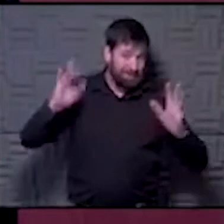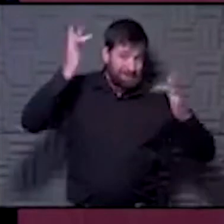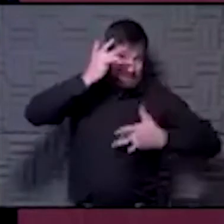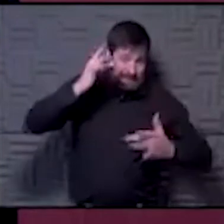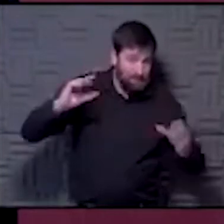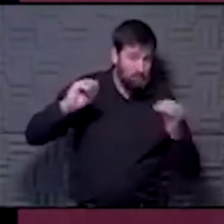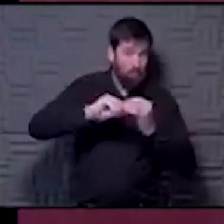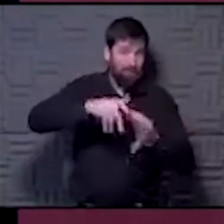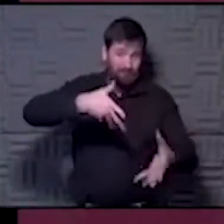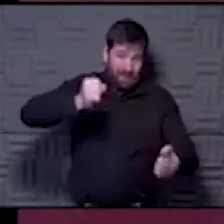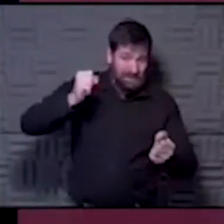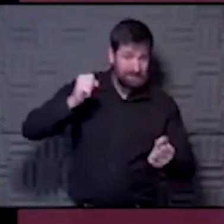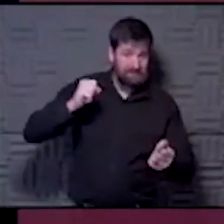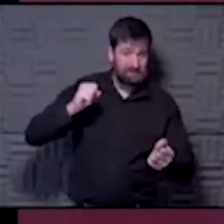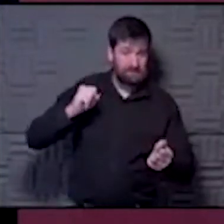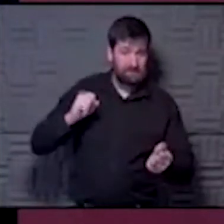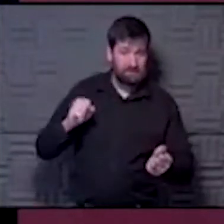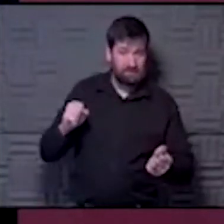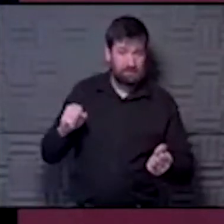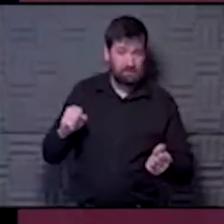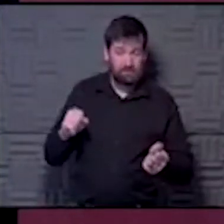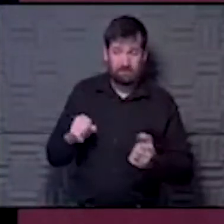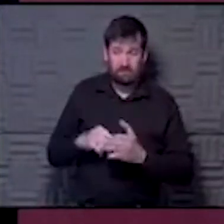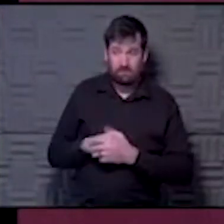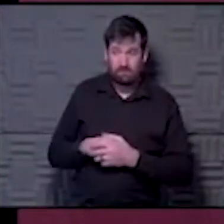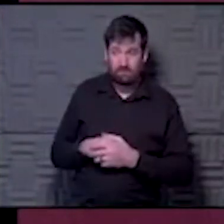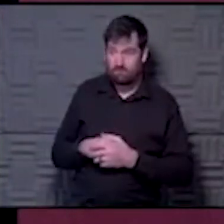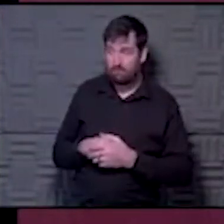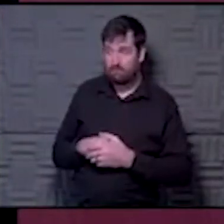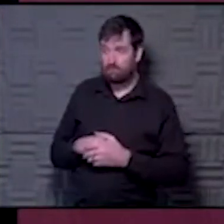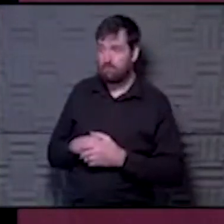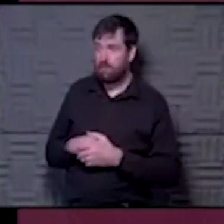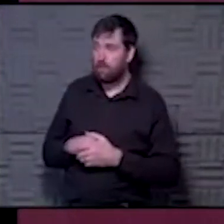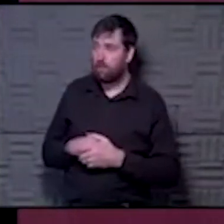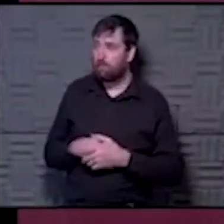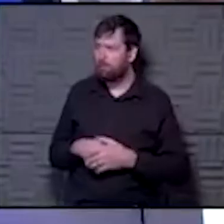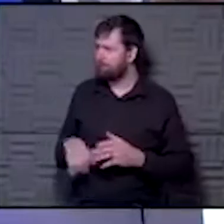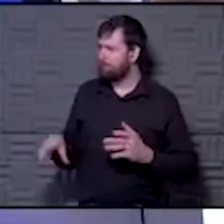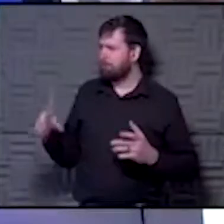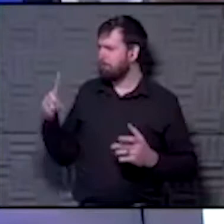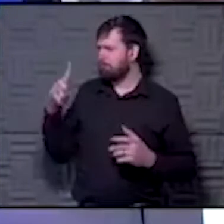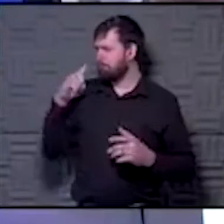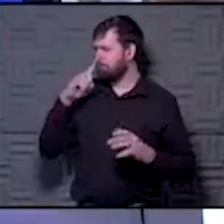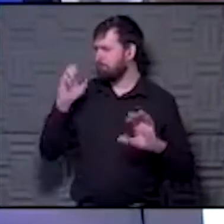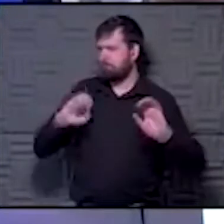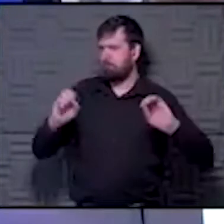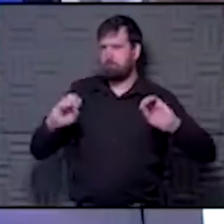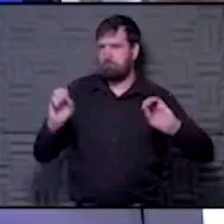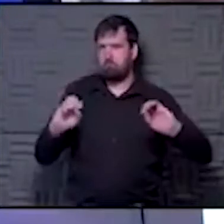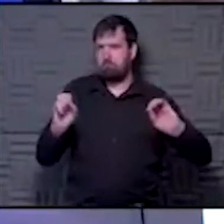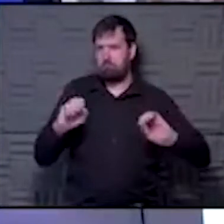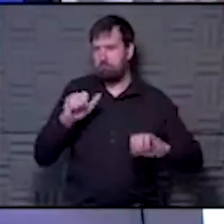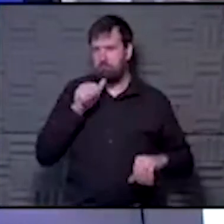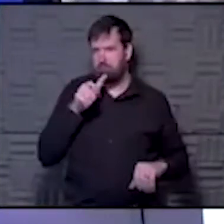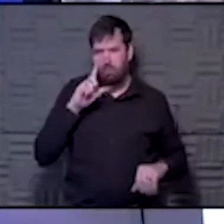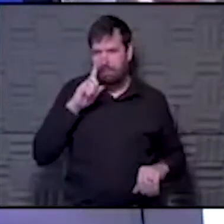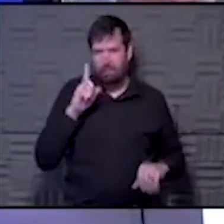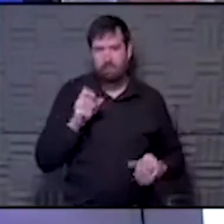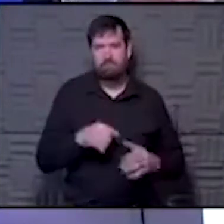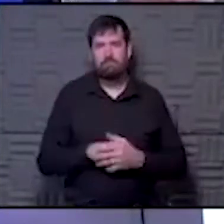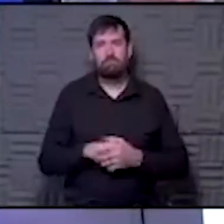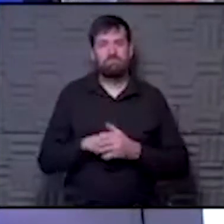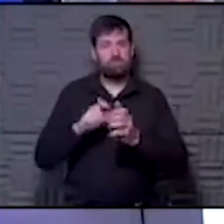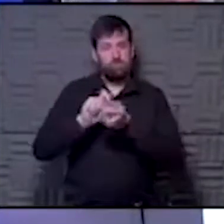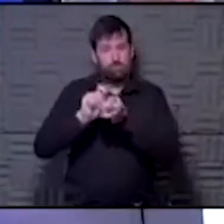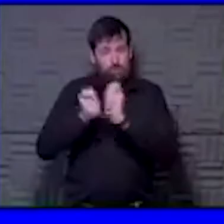faster when you get it? Does it transmit faster inside? Yeah. I've not seen. I haven't seen any information again that it changes